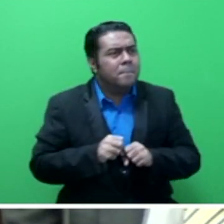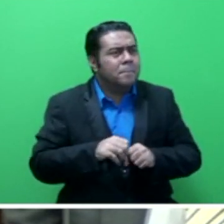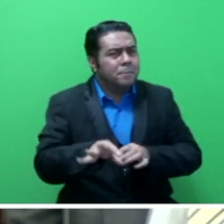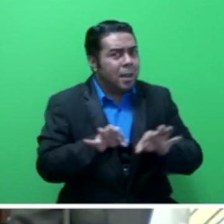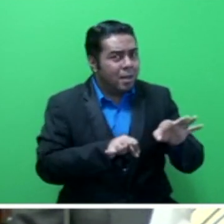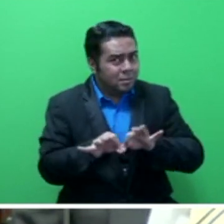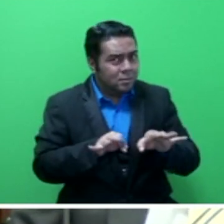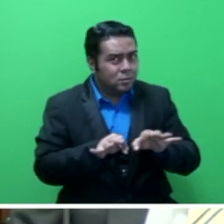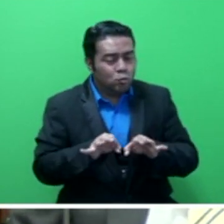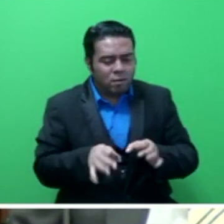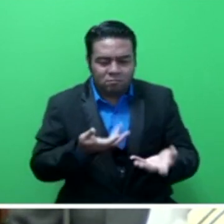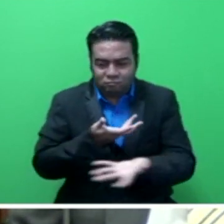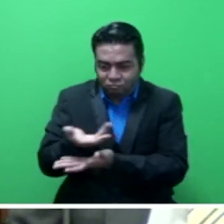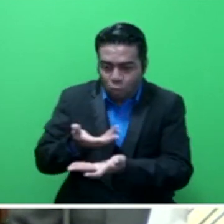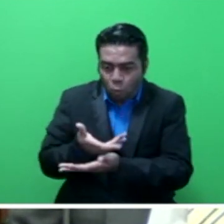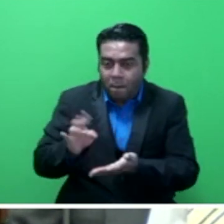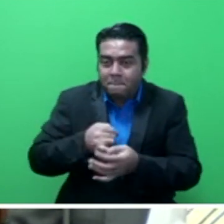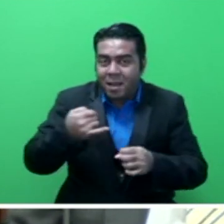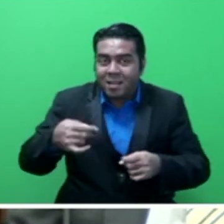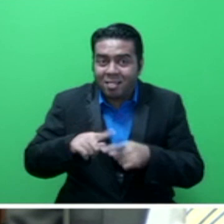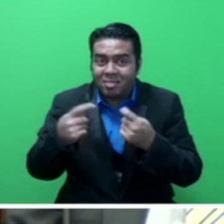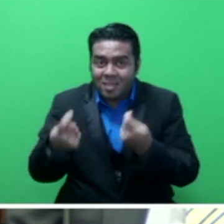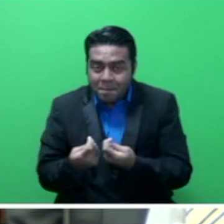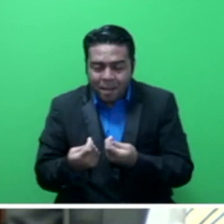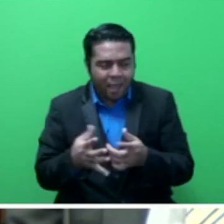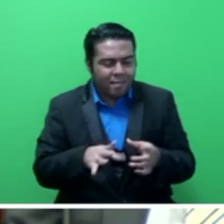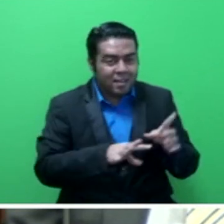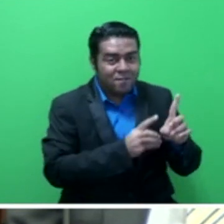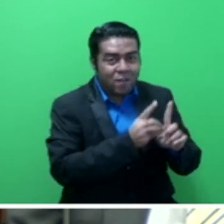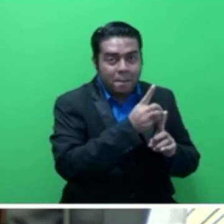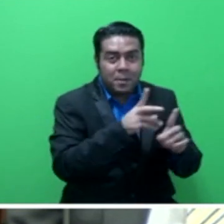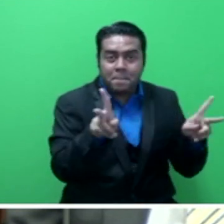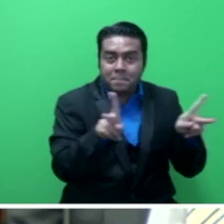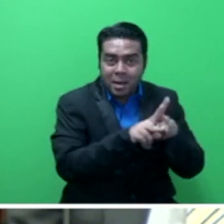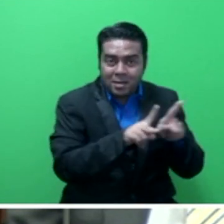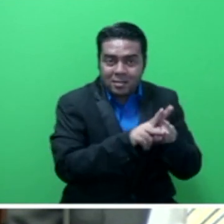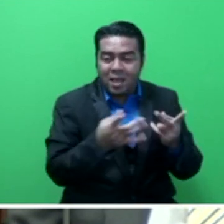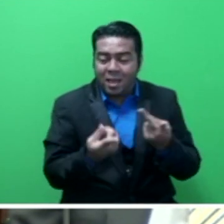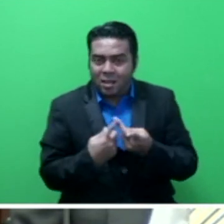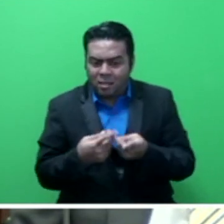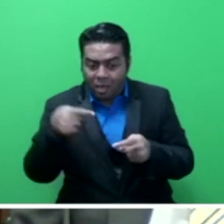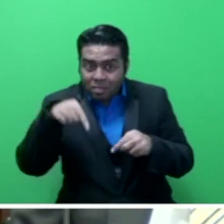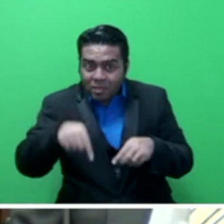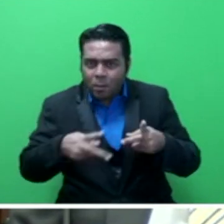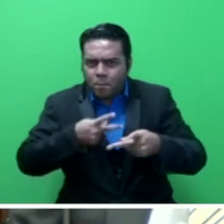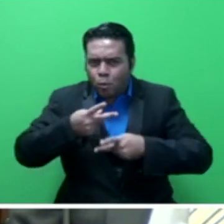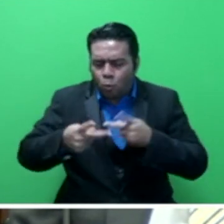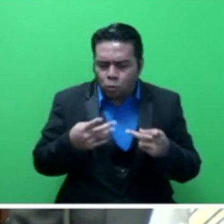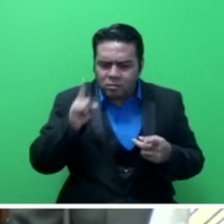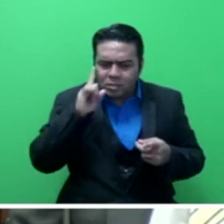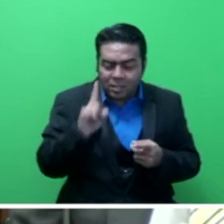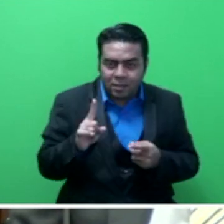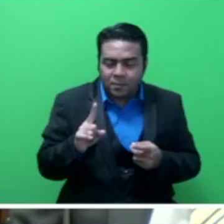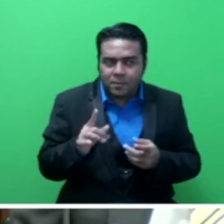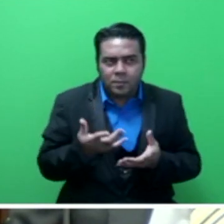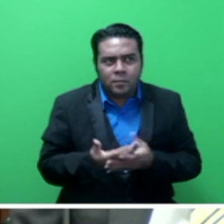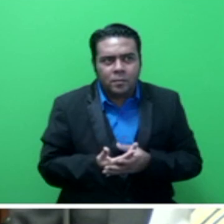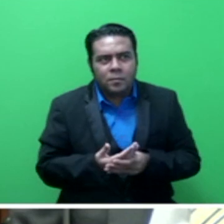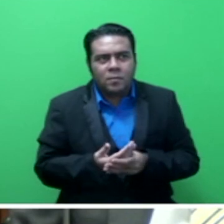on the campaign with the medical team and with development partners, and in this process we have resource capacity alluded to by